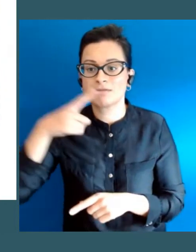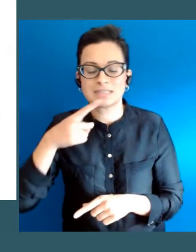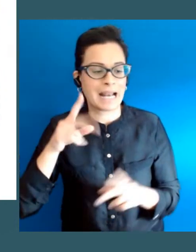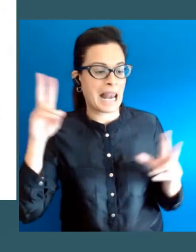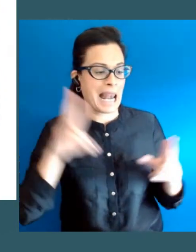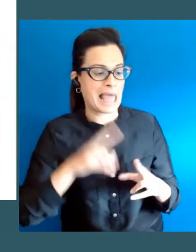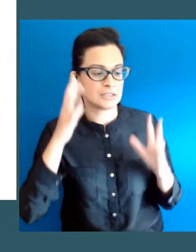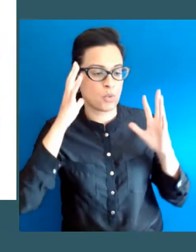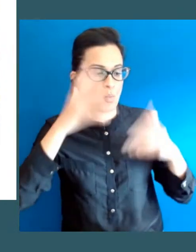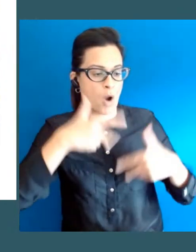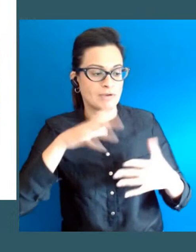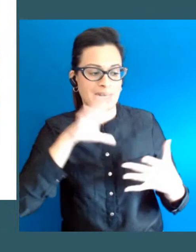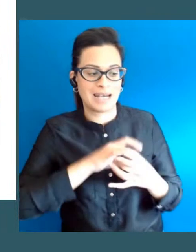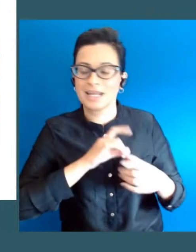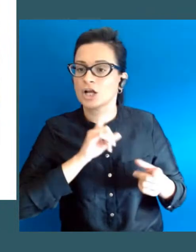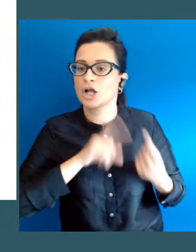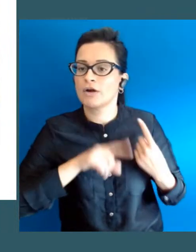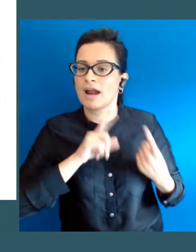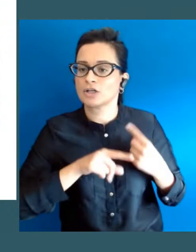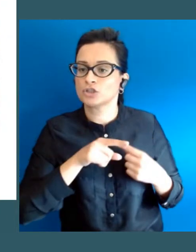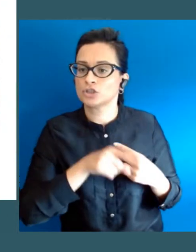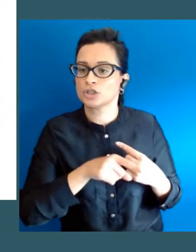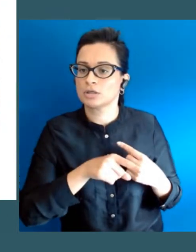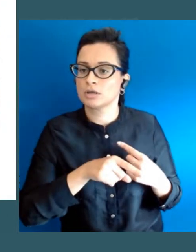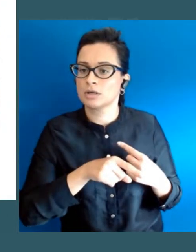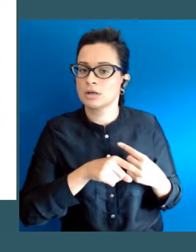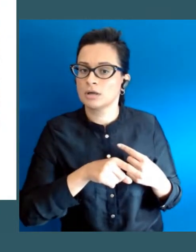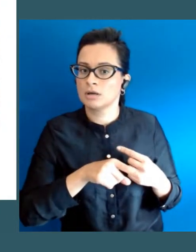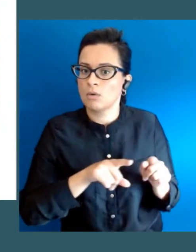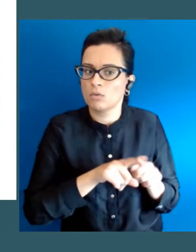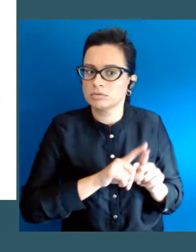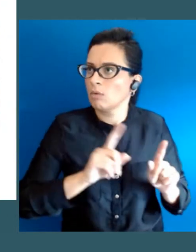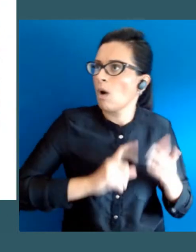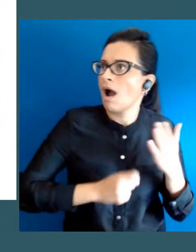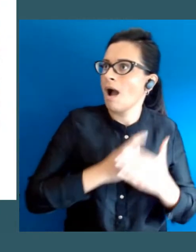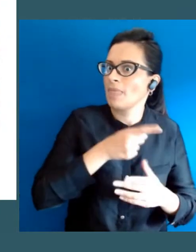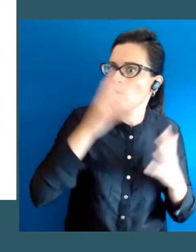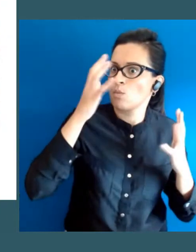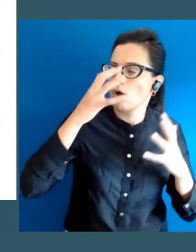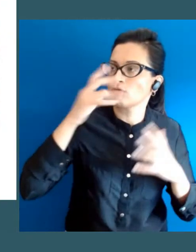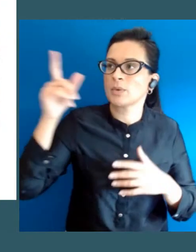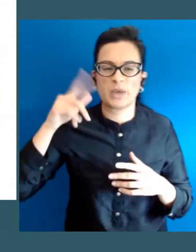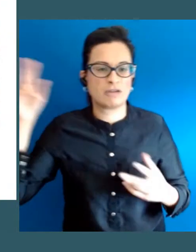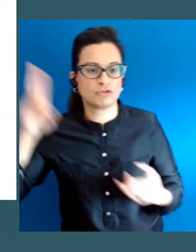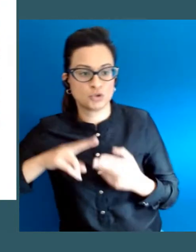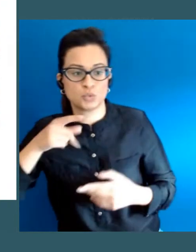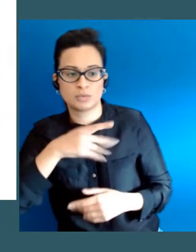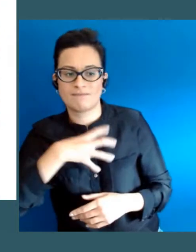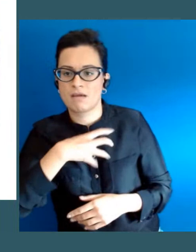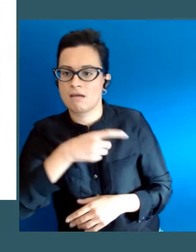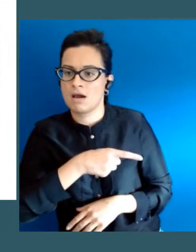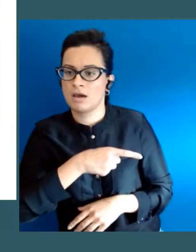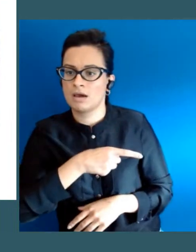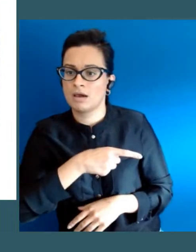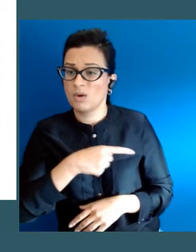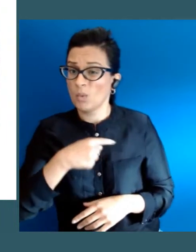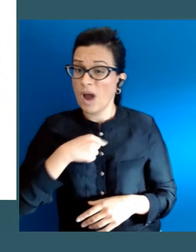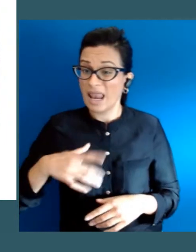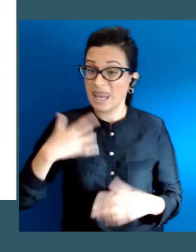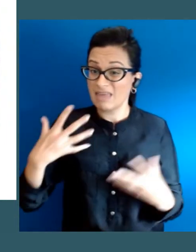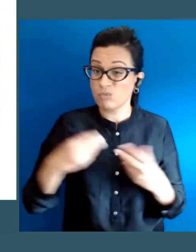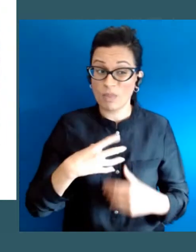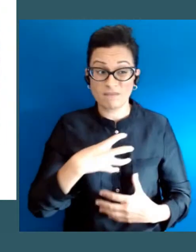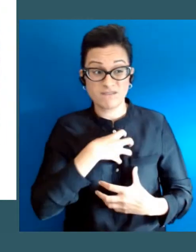allergic reaction and what might happen to them. So this fear that they are living with on a very